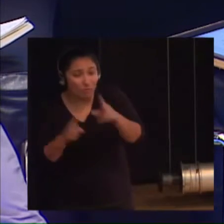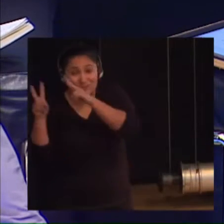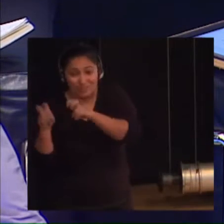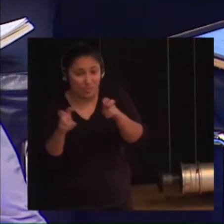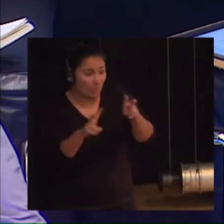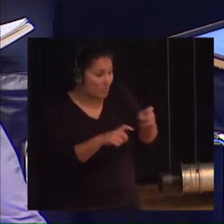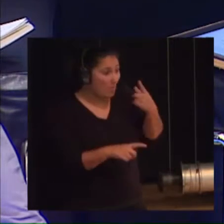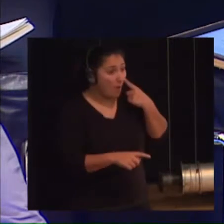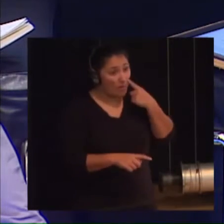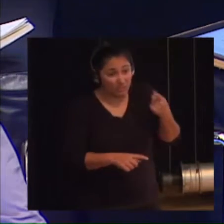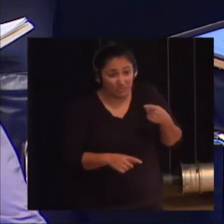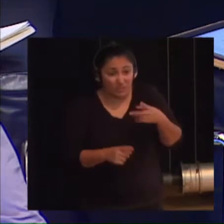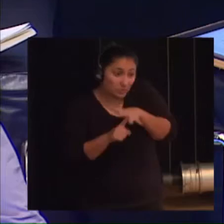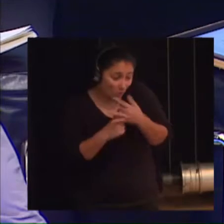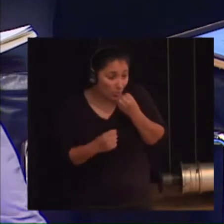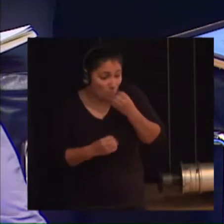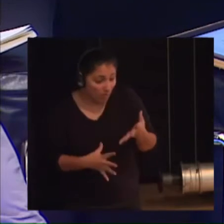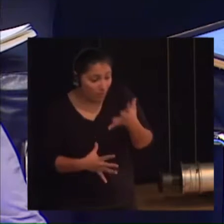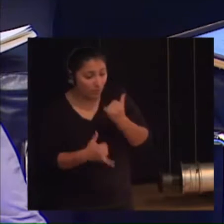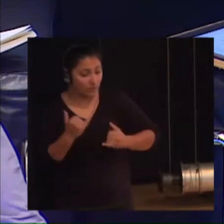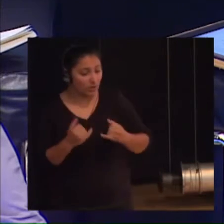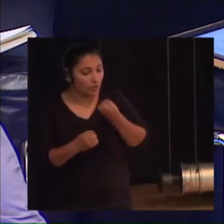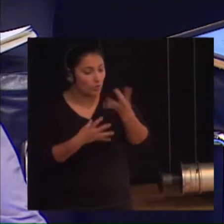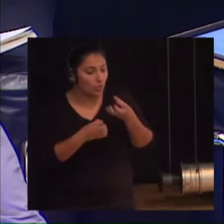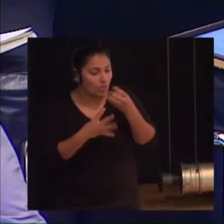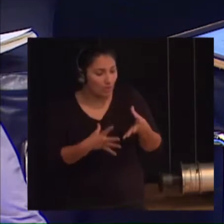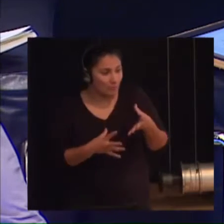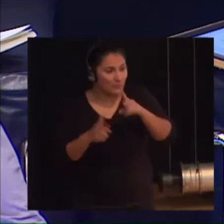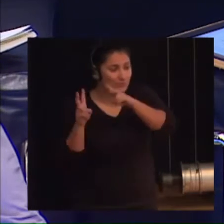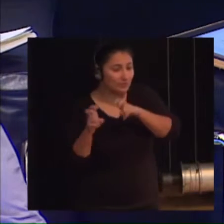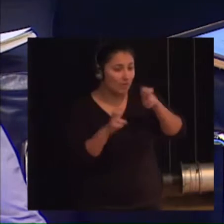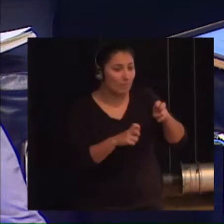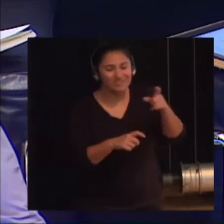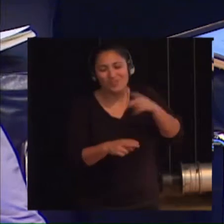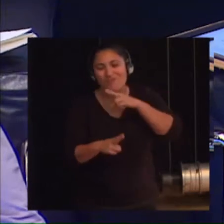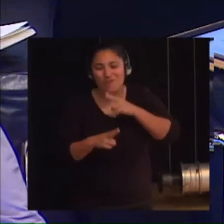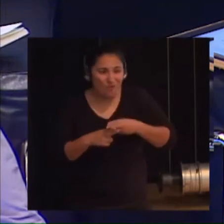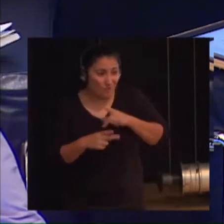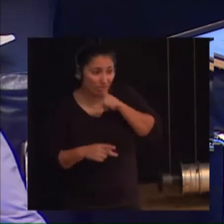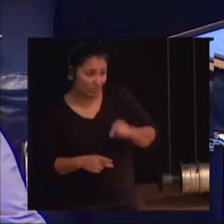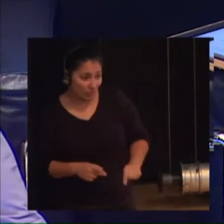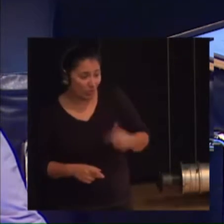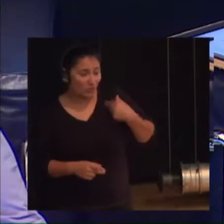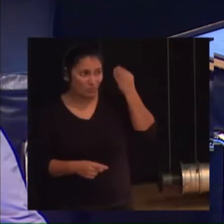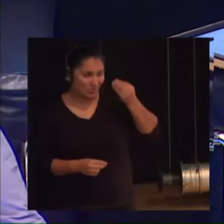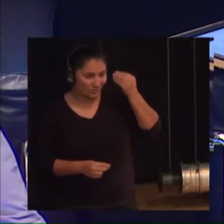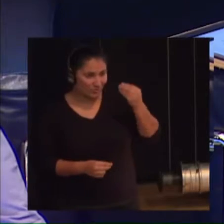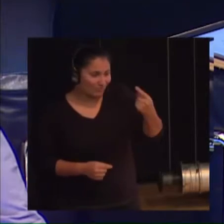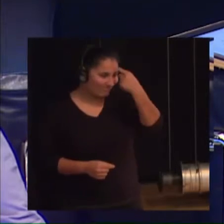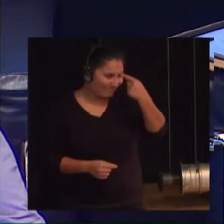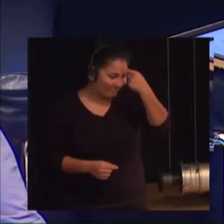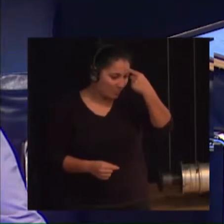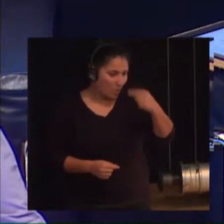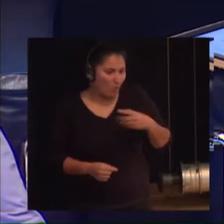our foundations. That's an obsession that I find really dangerous, pretty clear in the US, coming to Europe